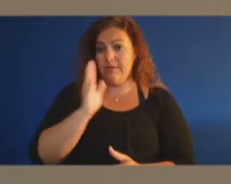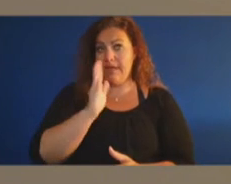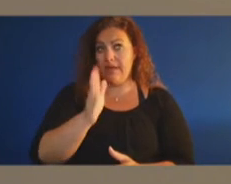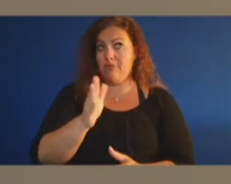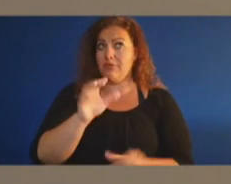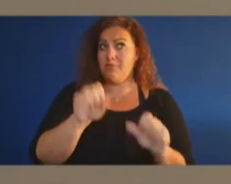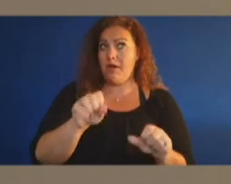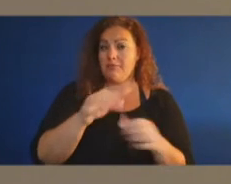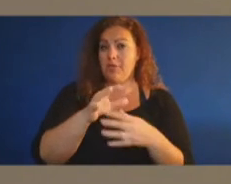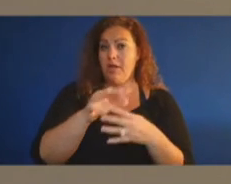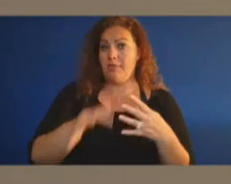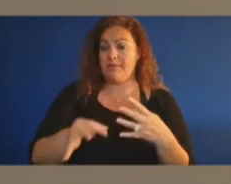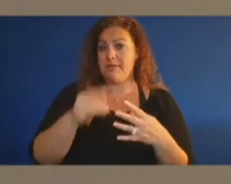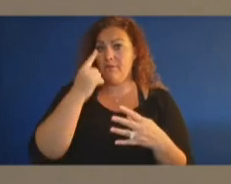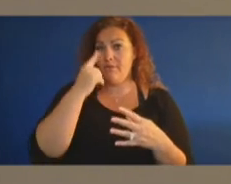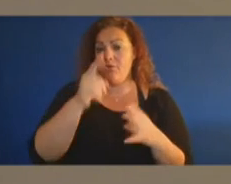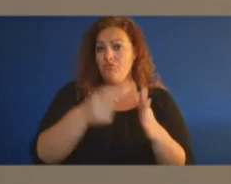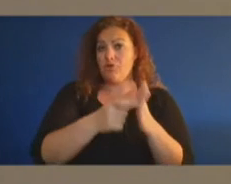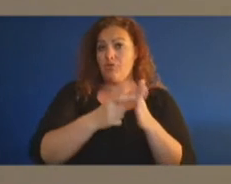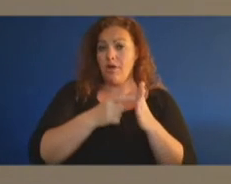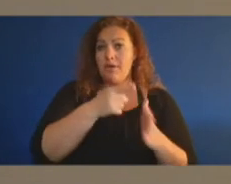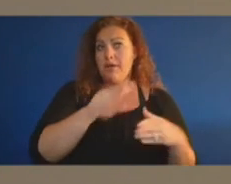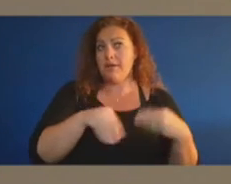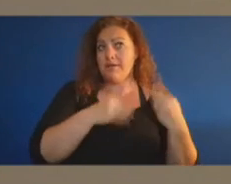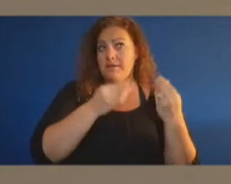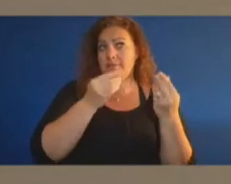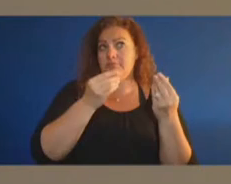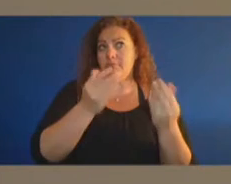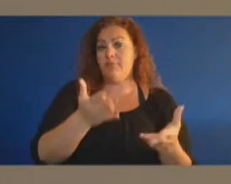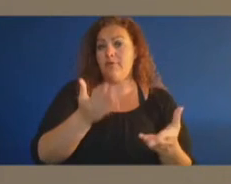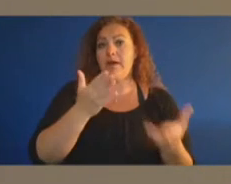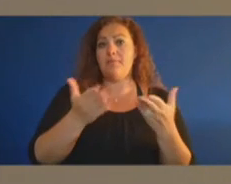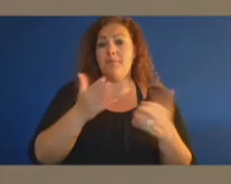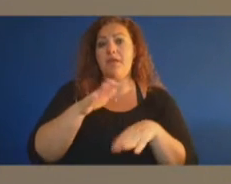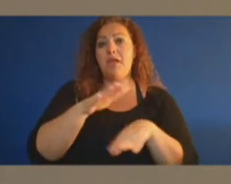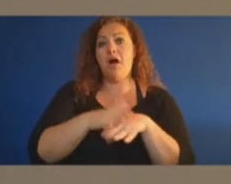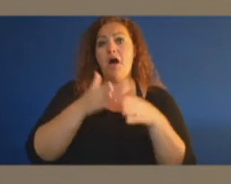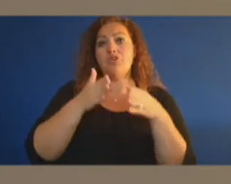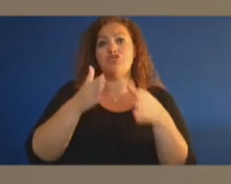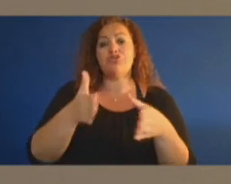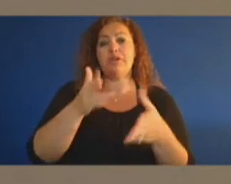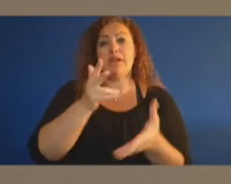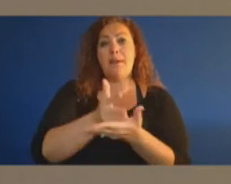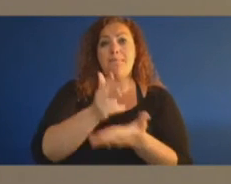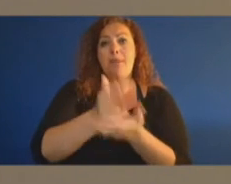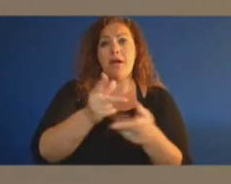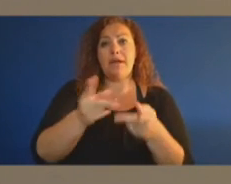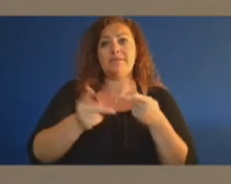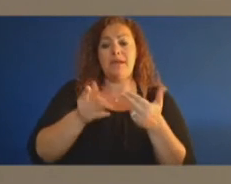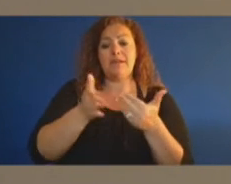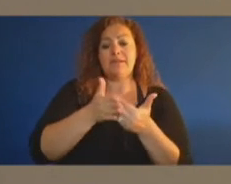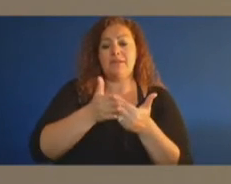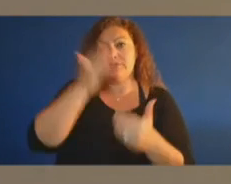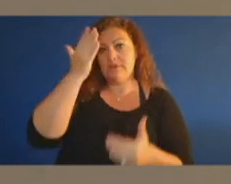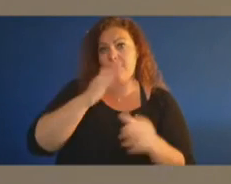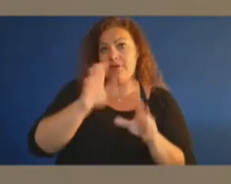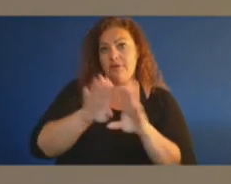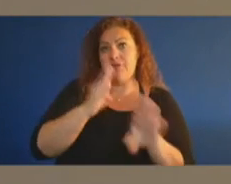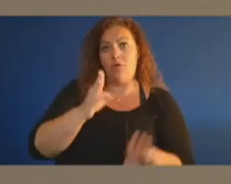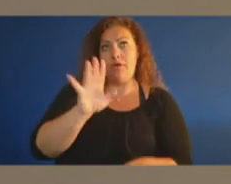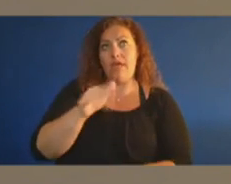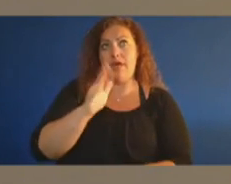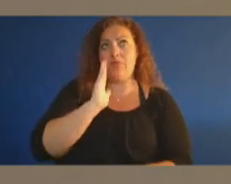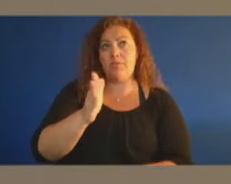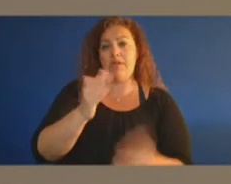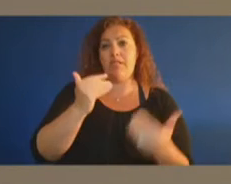a condition to provide um maybe an on street parking space close to the front door that would be limited to